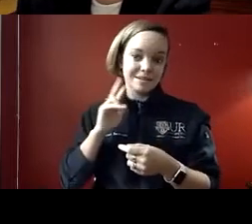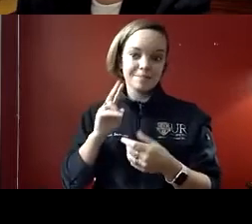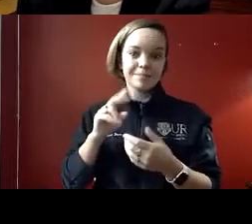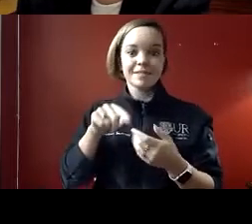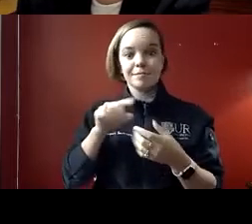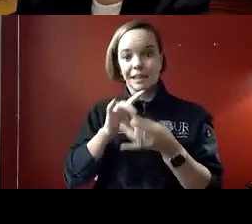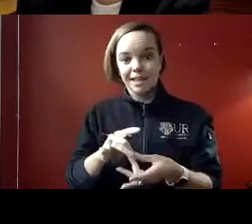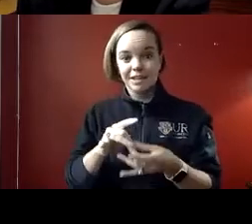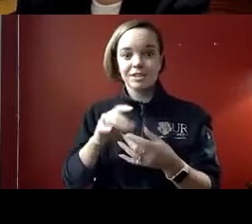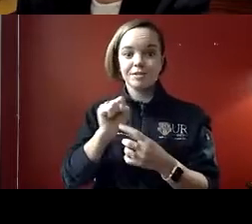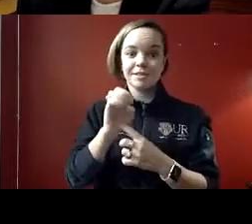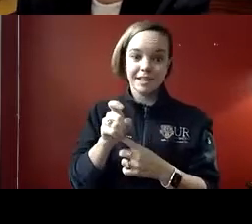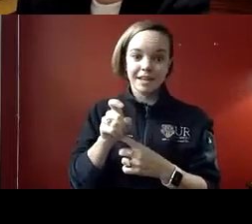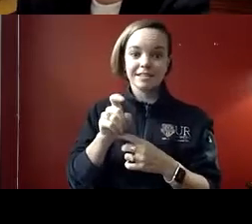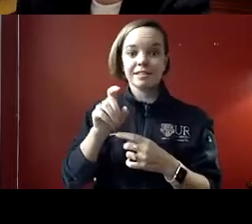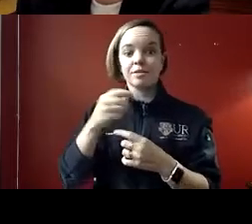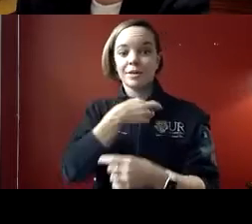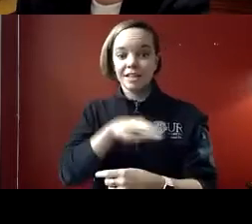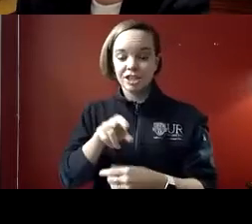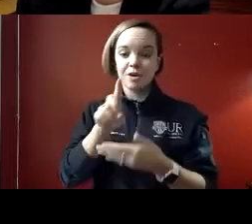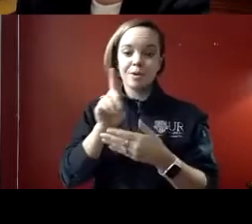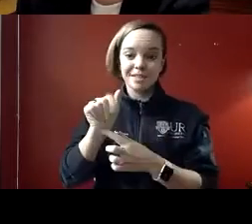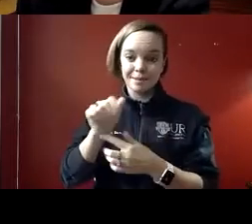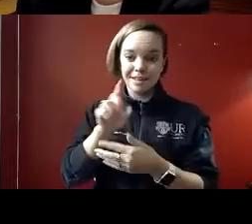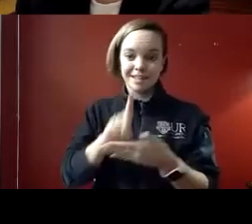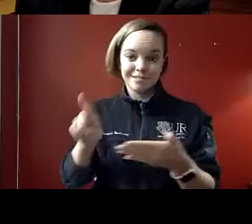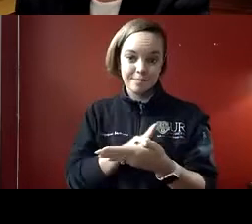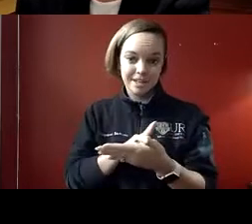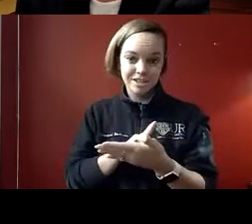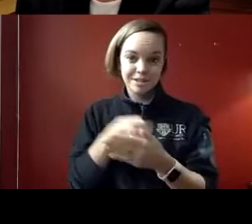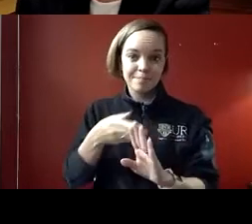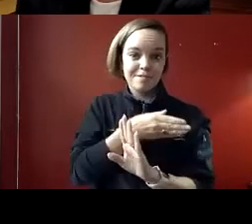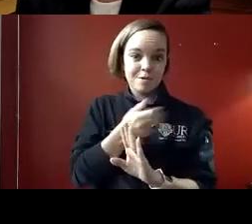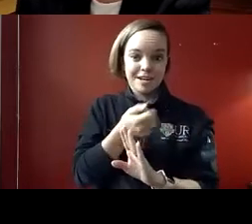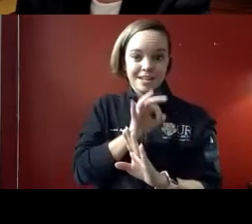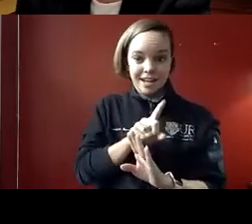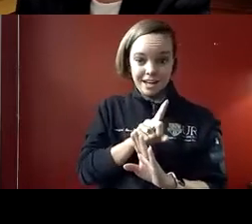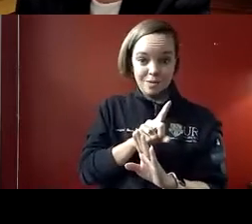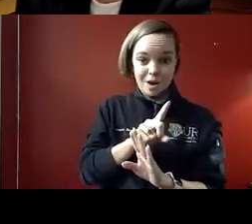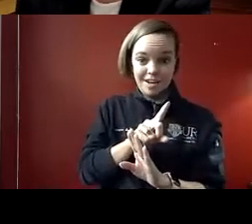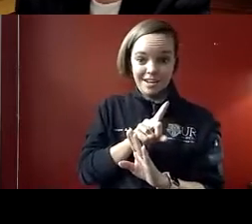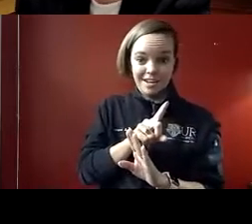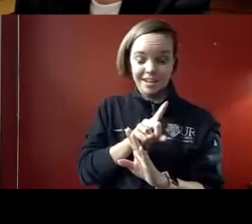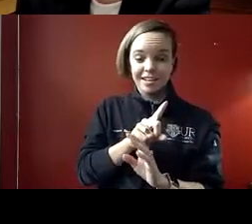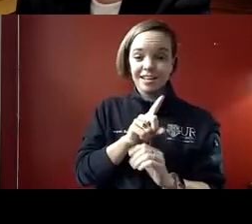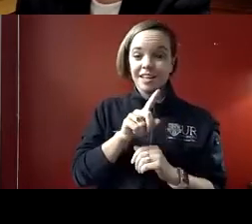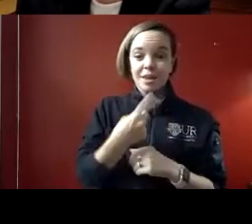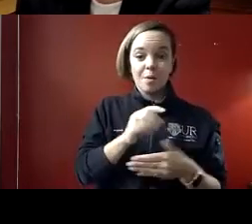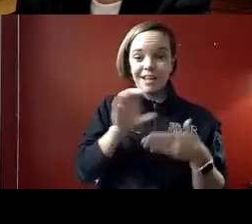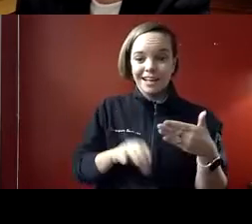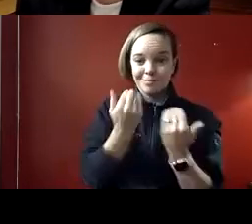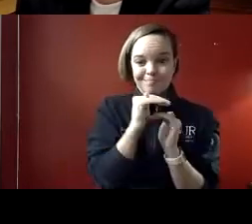religion, and disability. Before 1991, you could only ask